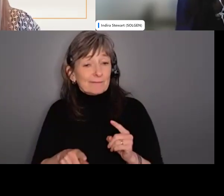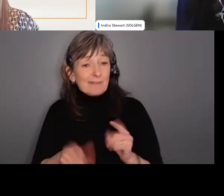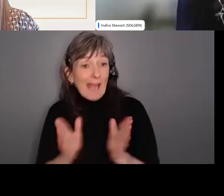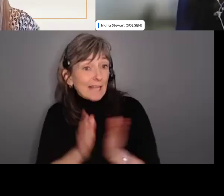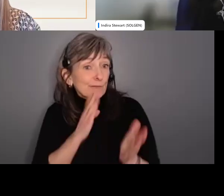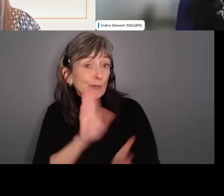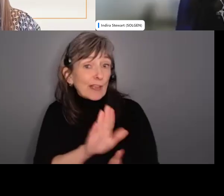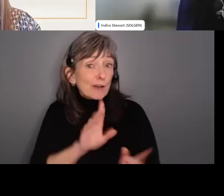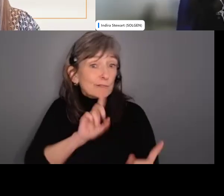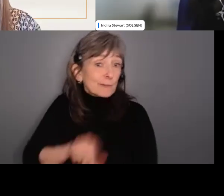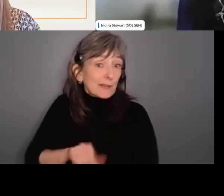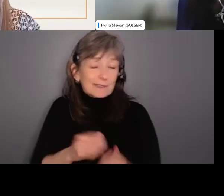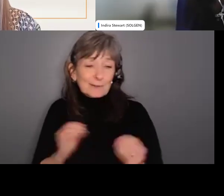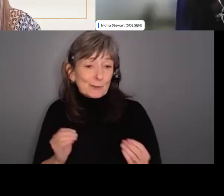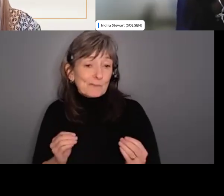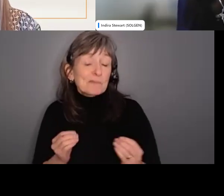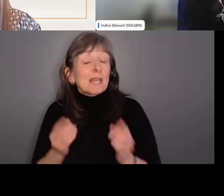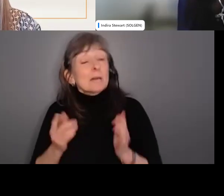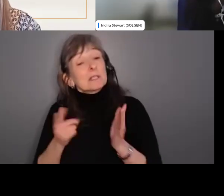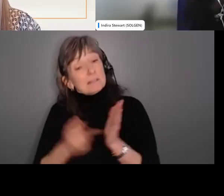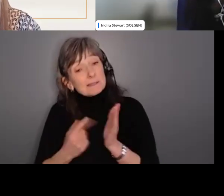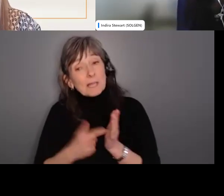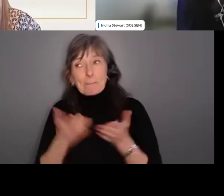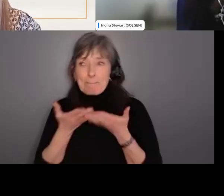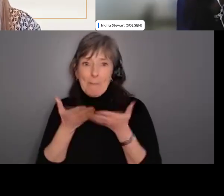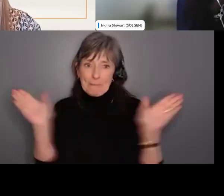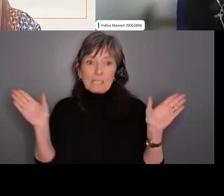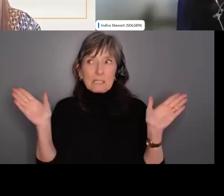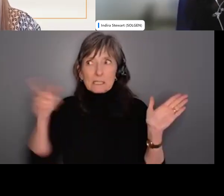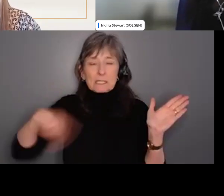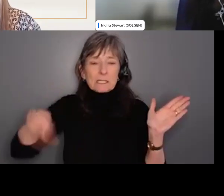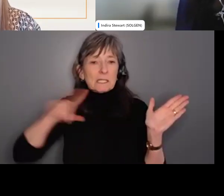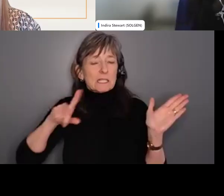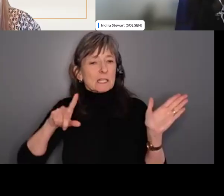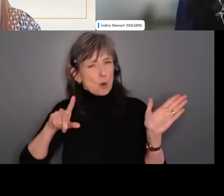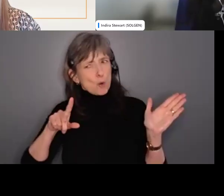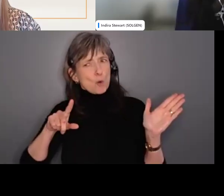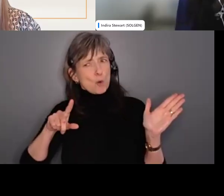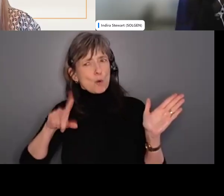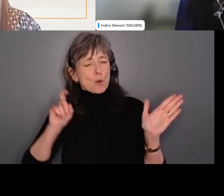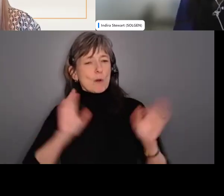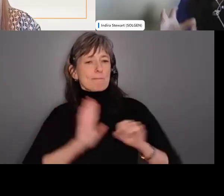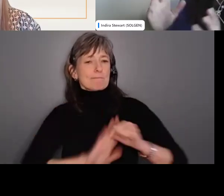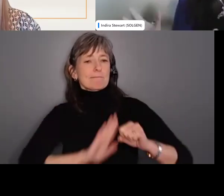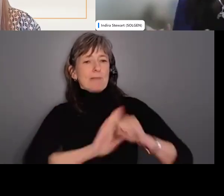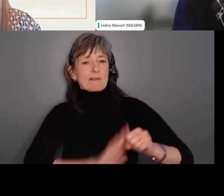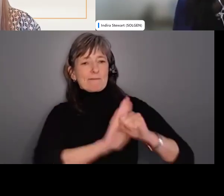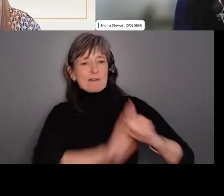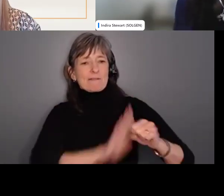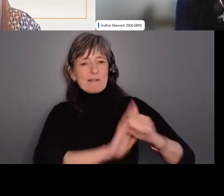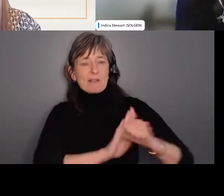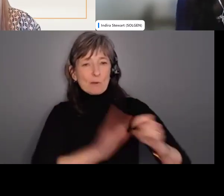about, public pressure can be a really useful tool, and many community organizations will sort of